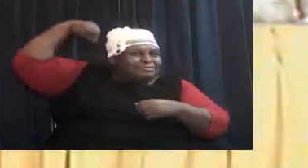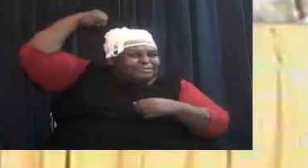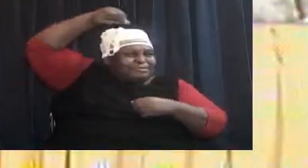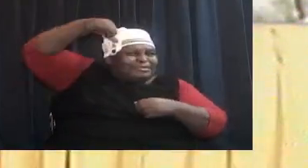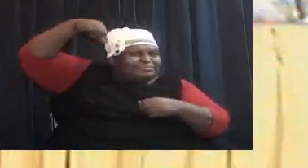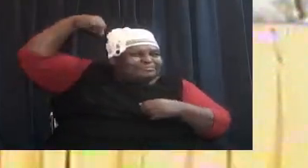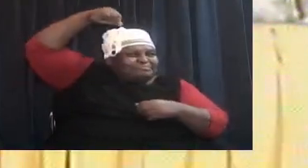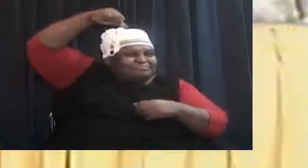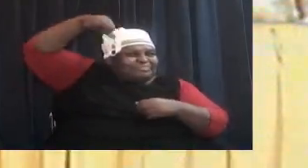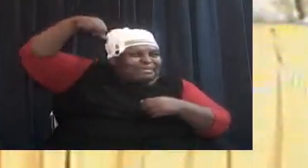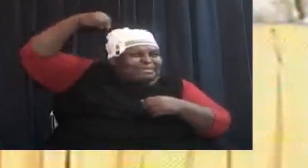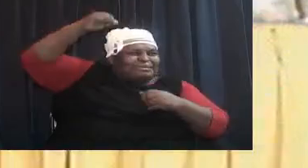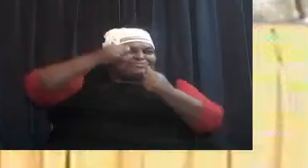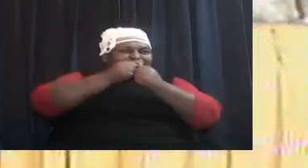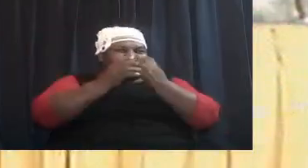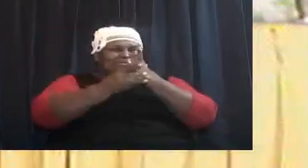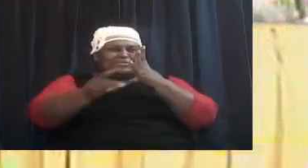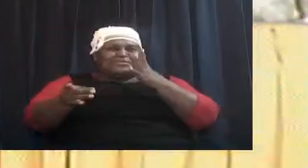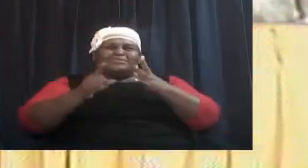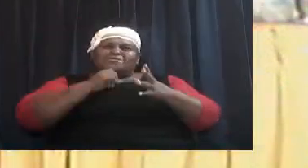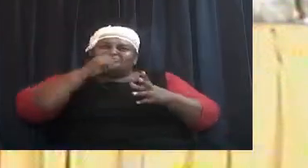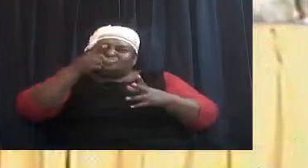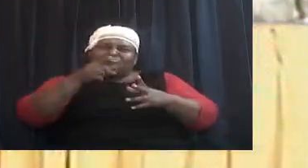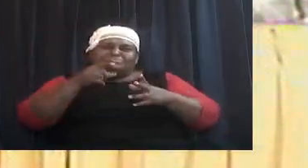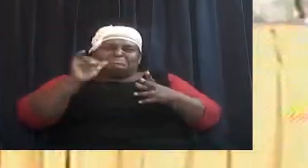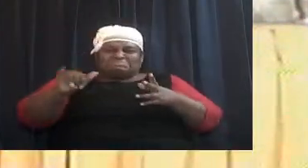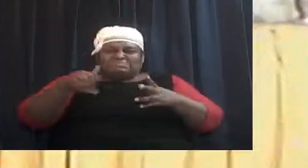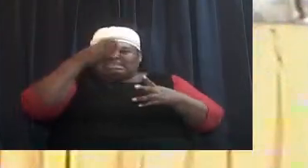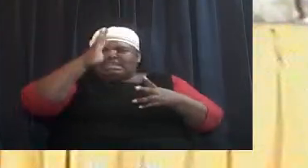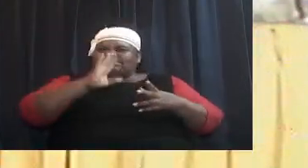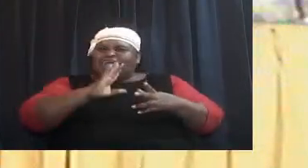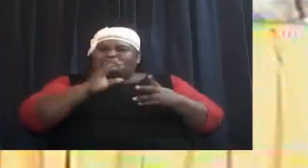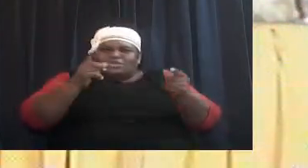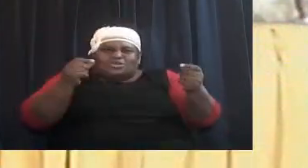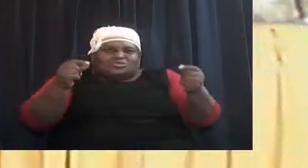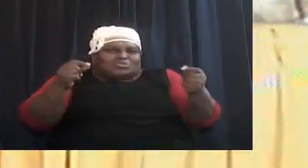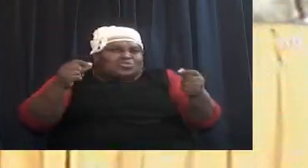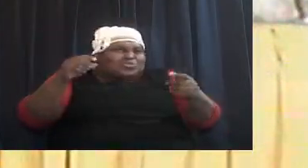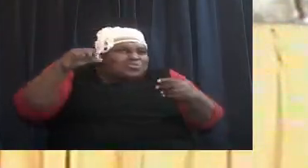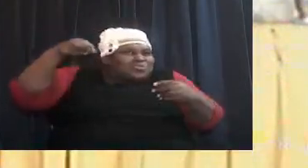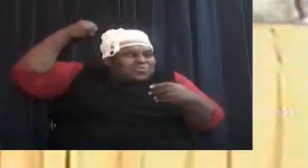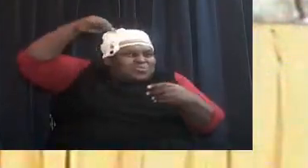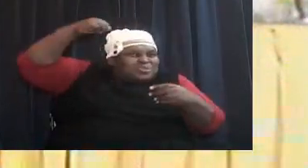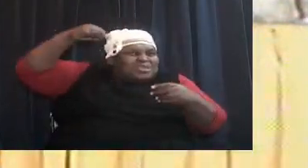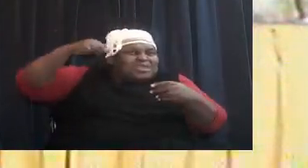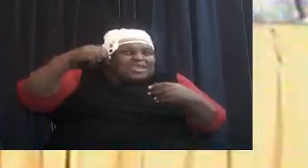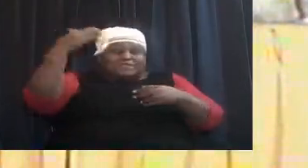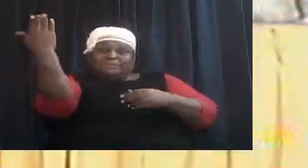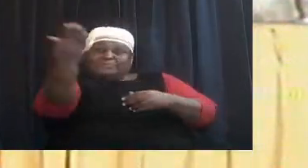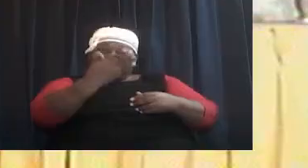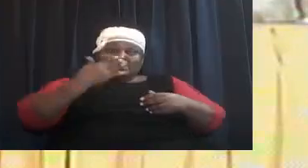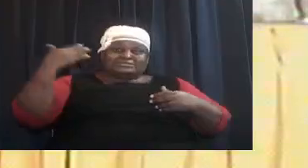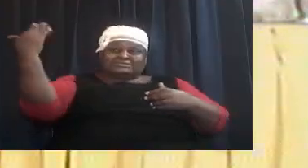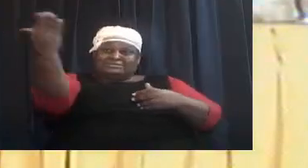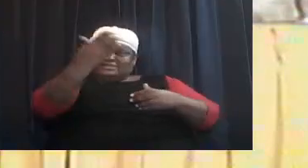But the fact that God did it in the presence of his enemy,